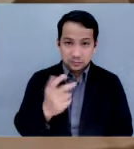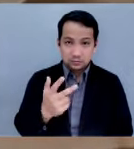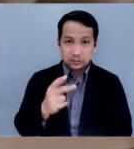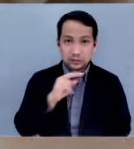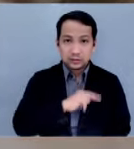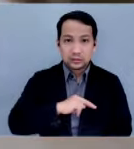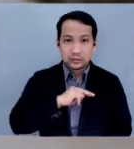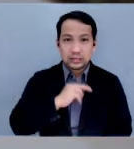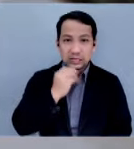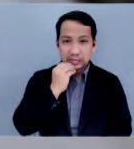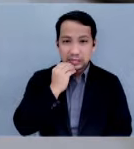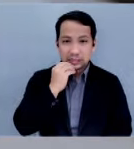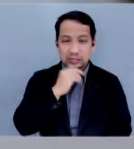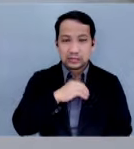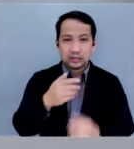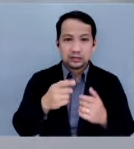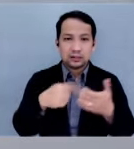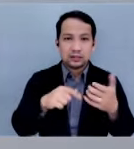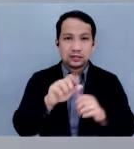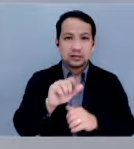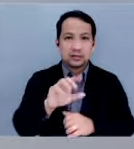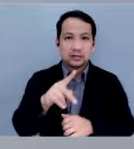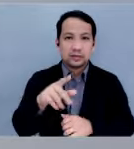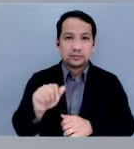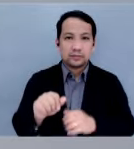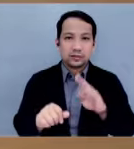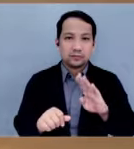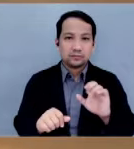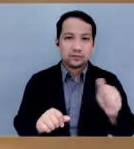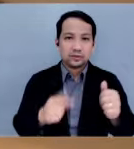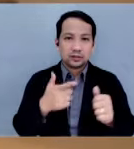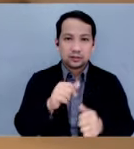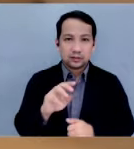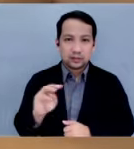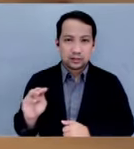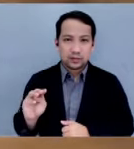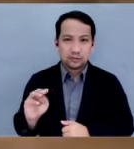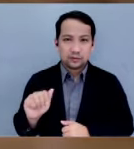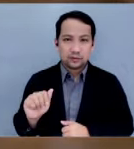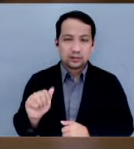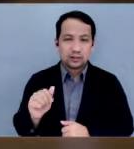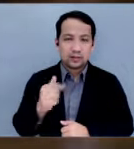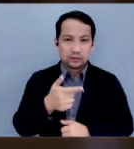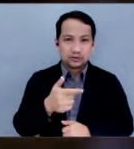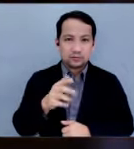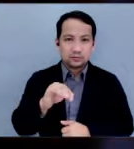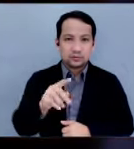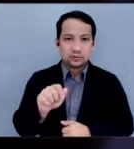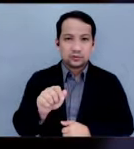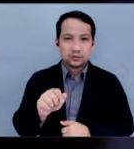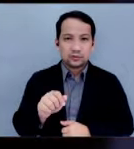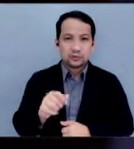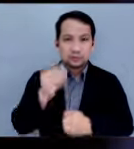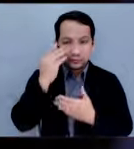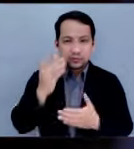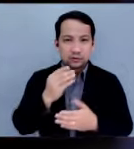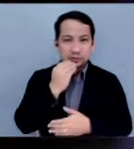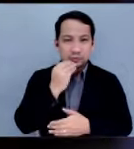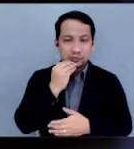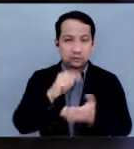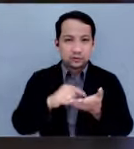supplement verified with alpha, beta, and gamma magustine from G. Magustana. This remarkable food supplement